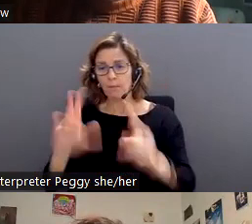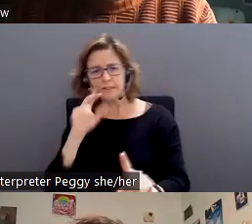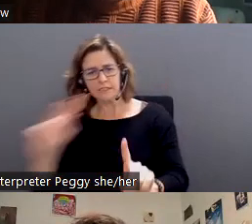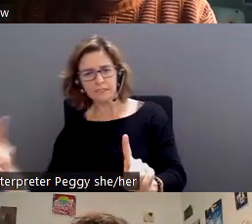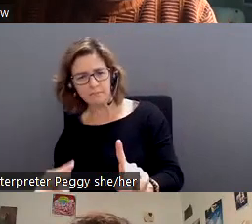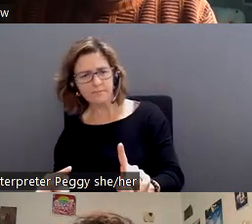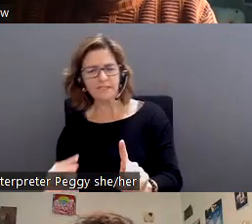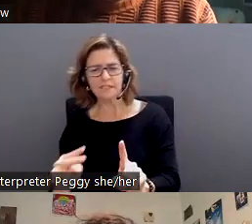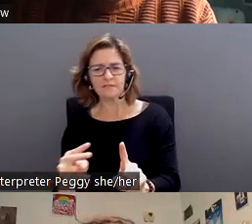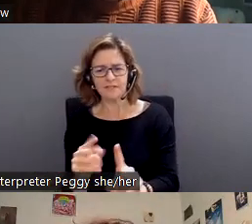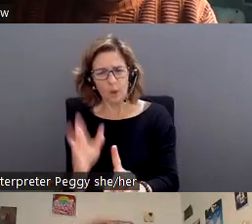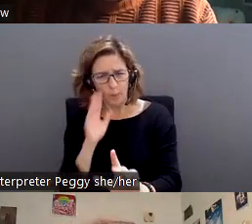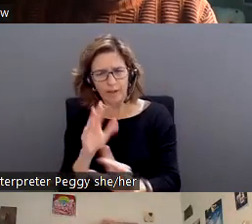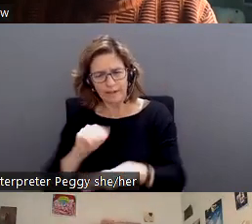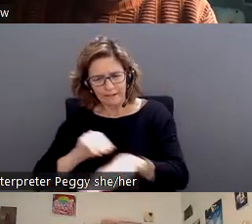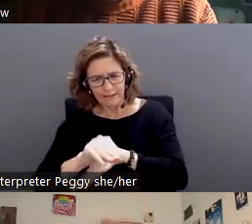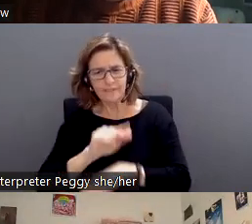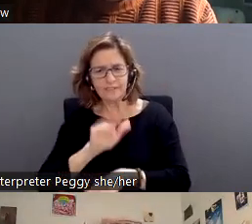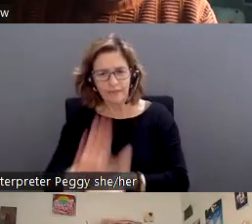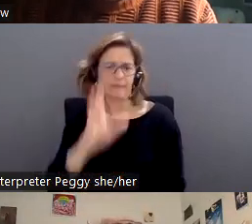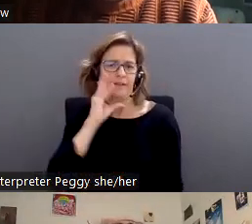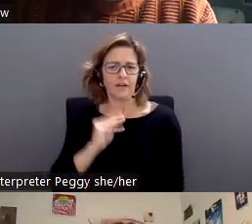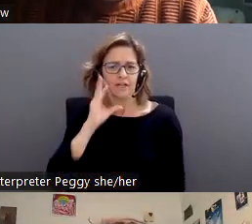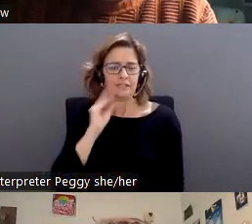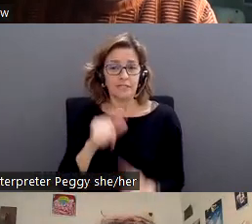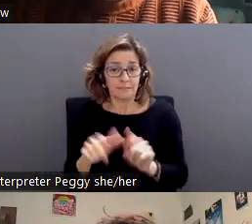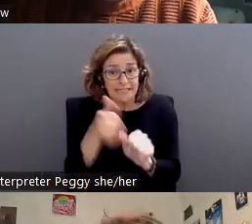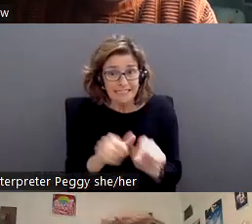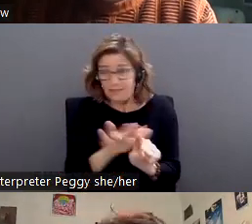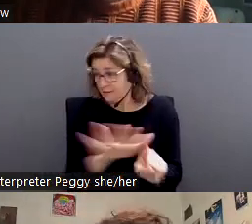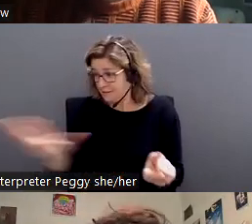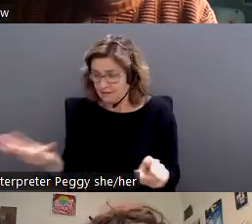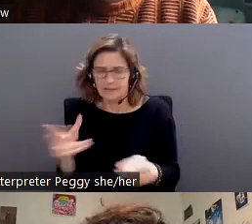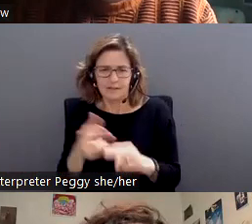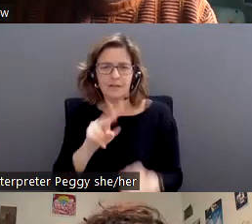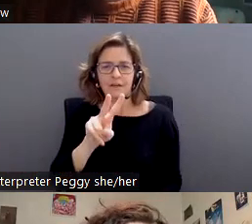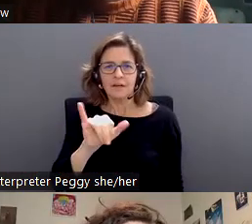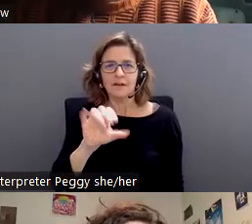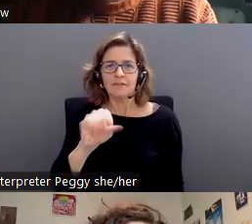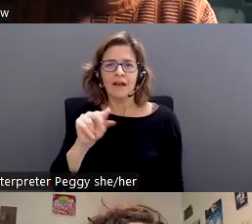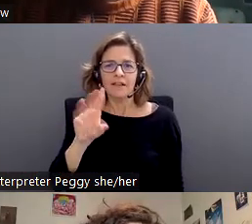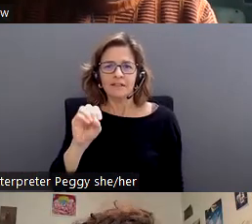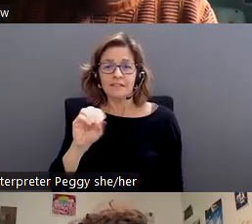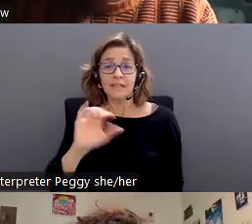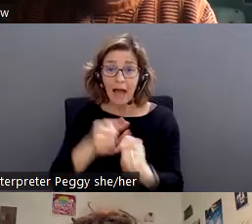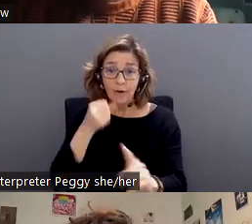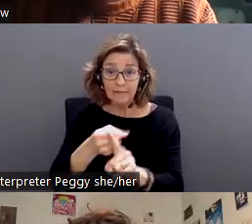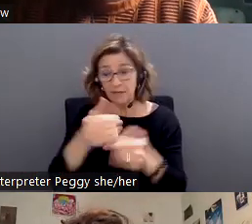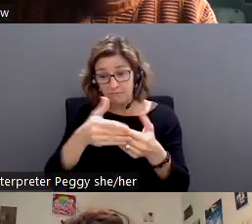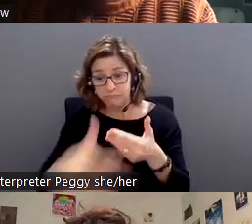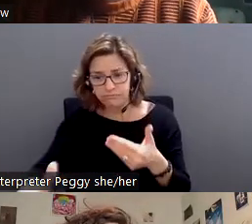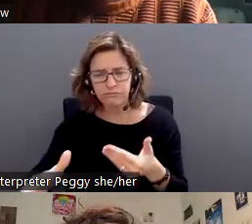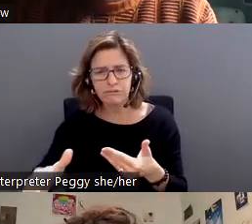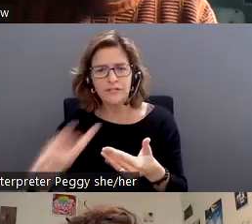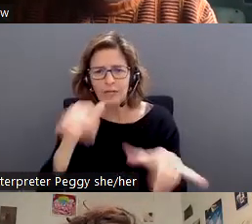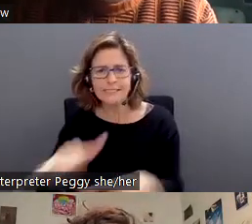large, and the sort of long-term impacts can also be different. They have